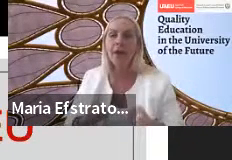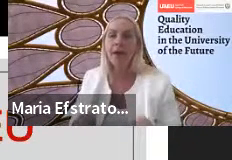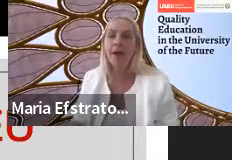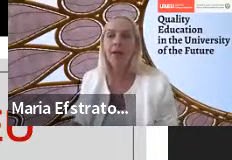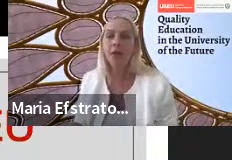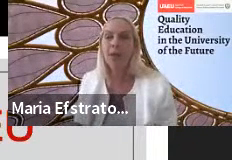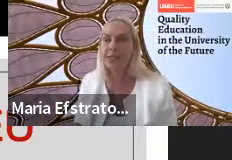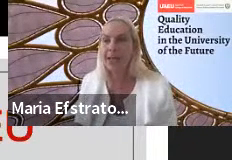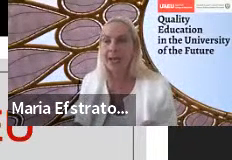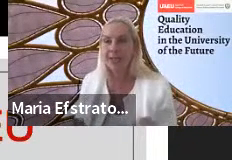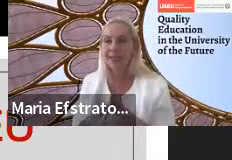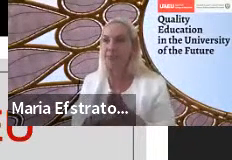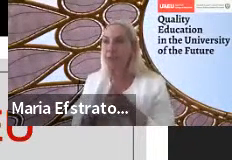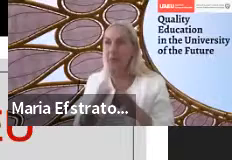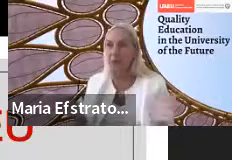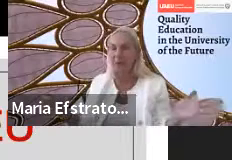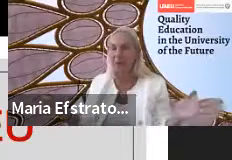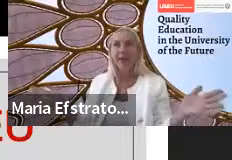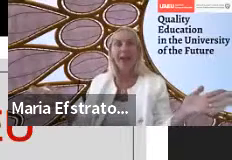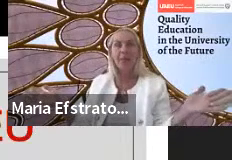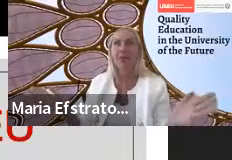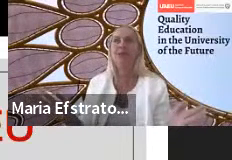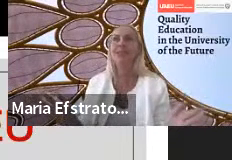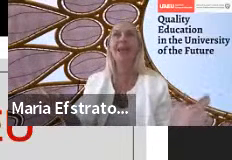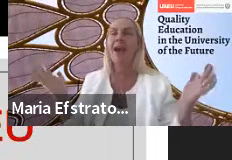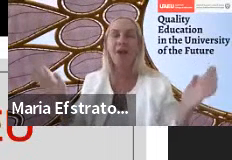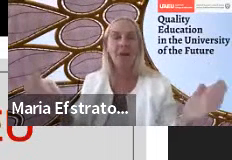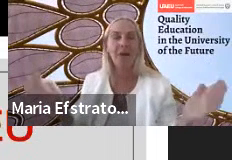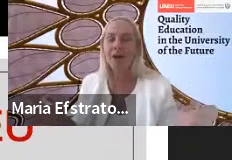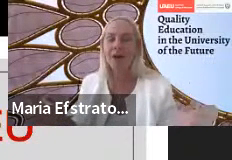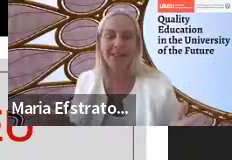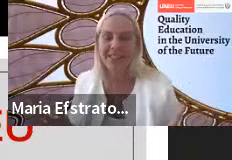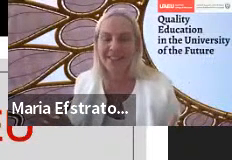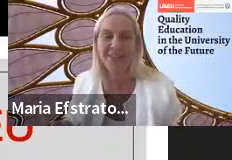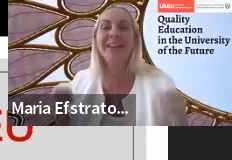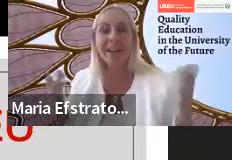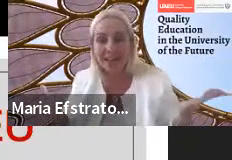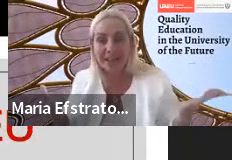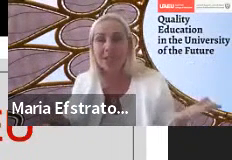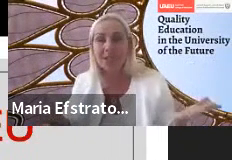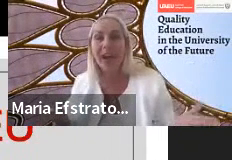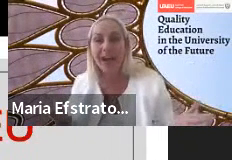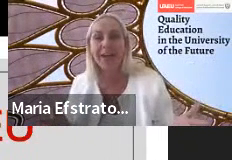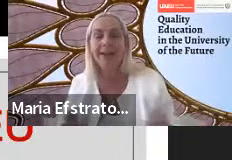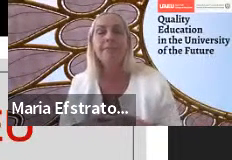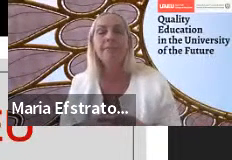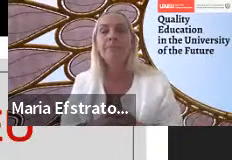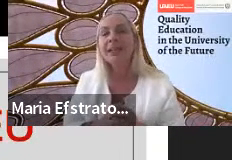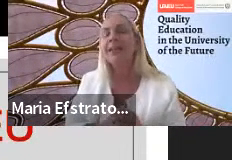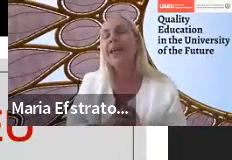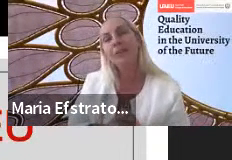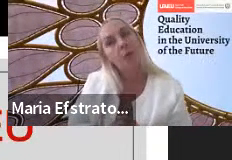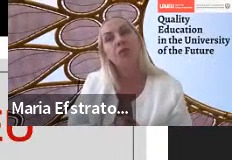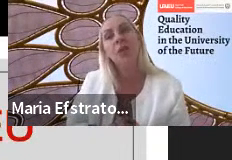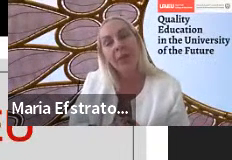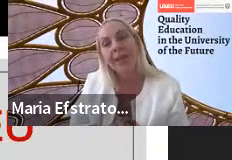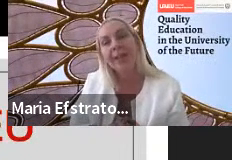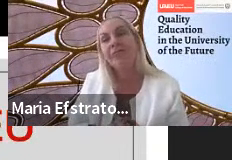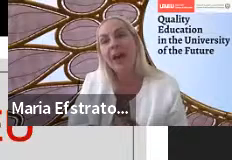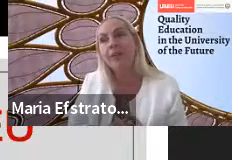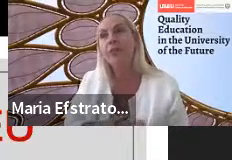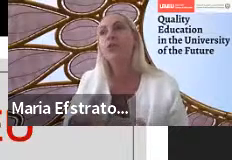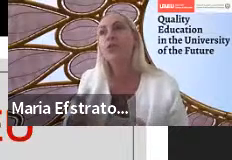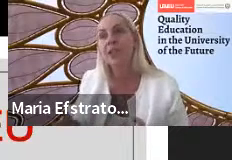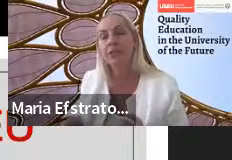the websites and through the camera. It was like, oh my God, what they are doing. And it was fun. But that was